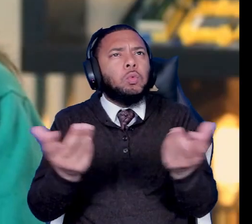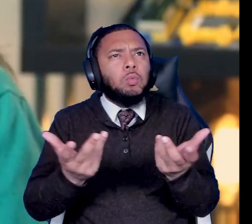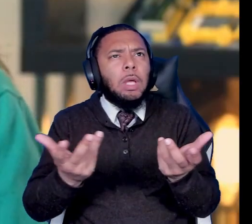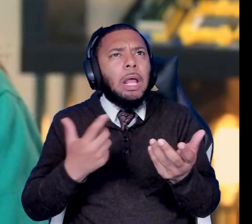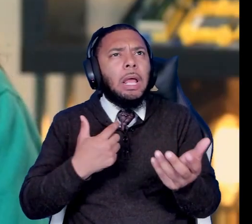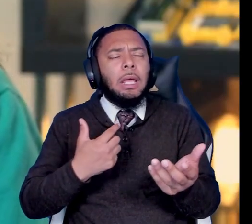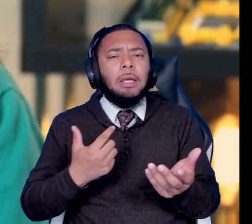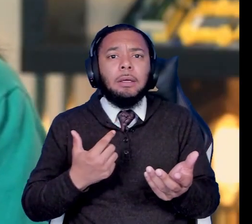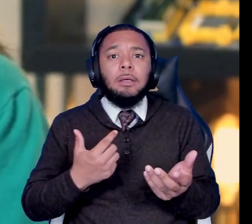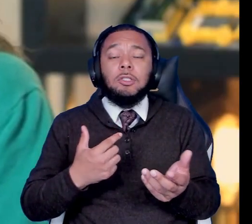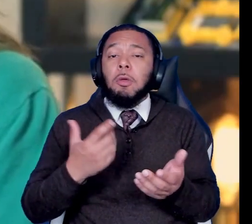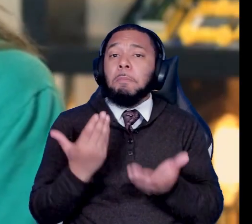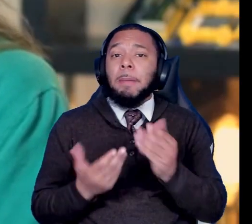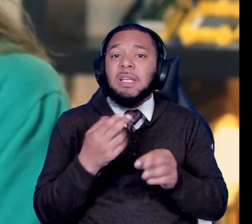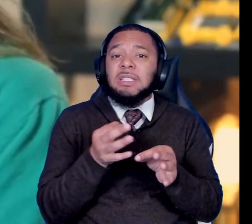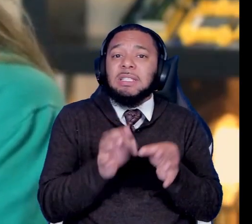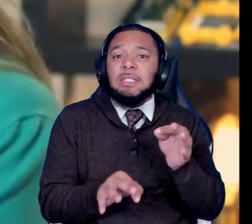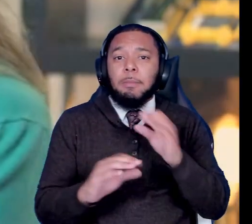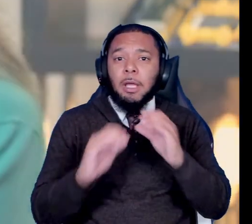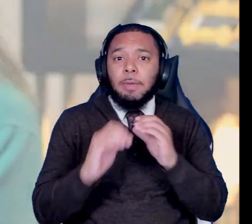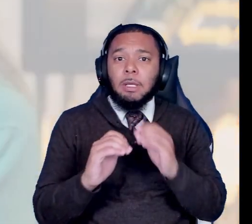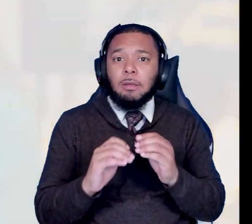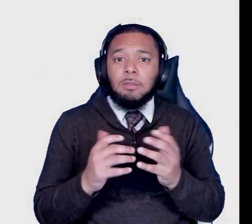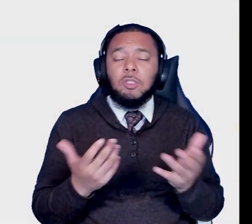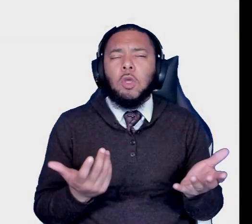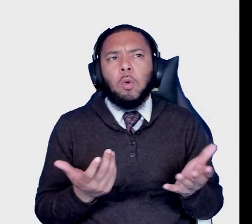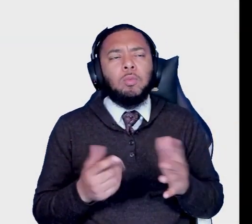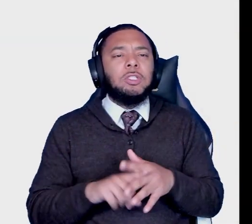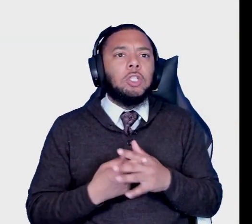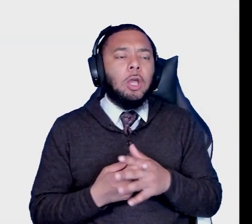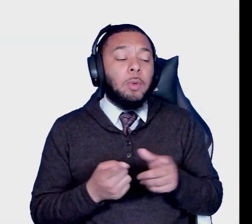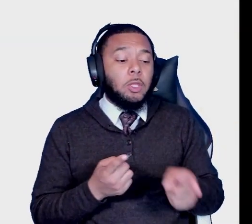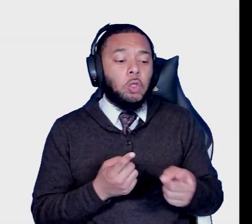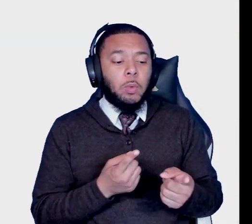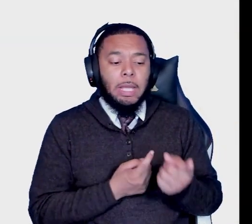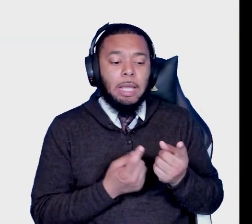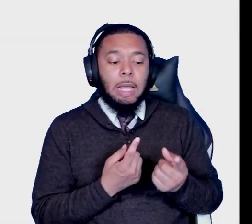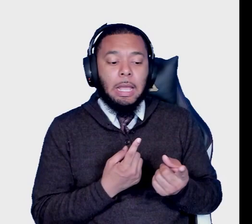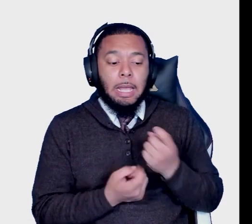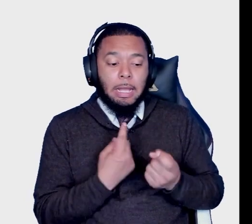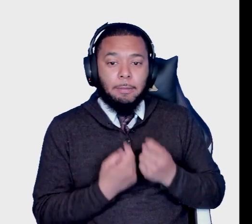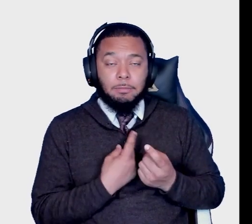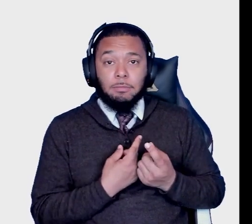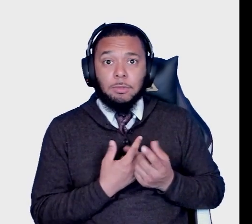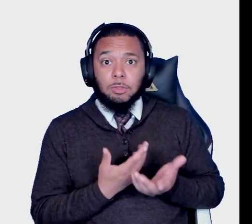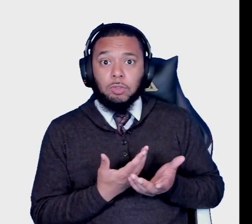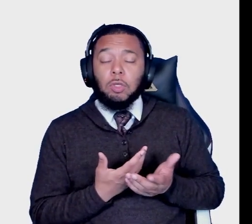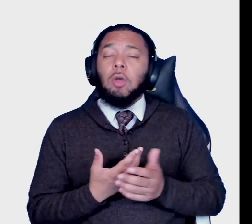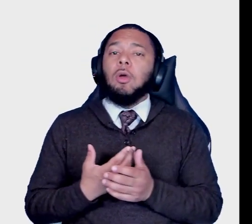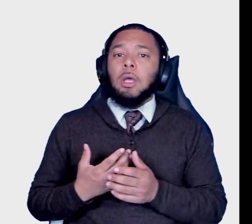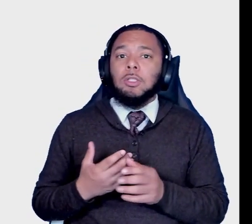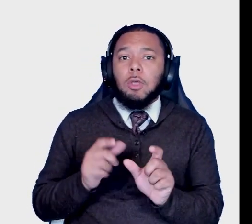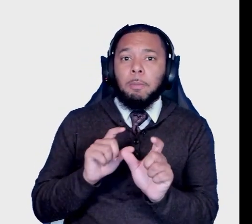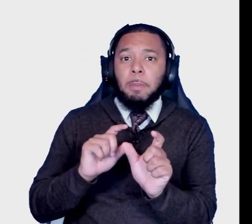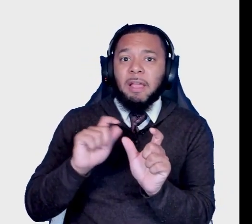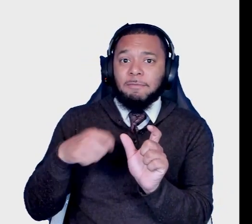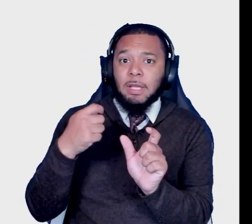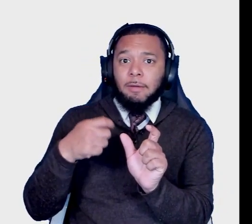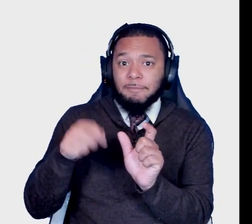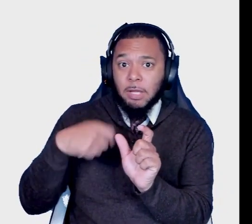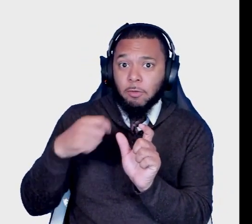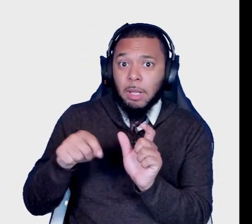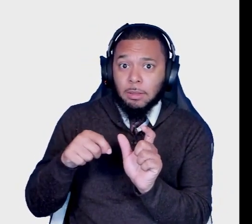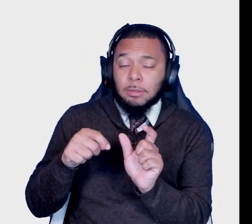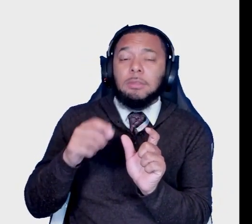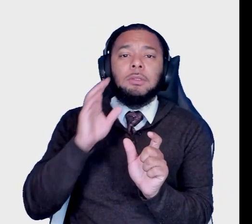conversation. Maybe I want my computer to ask me some questions. So I'll have some variables set up. All of these variables are